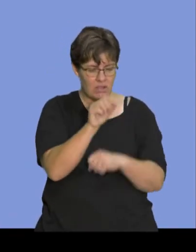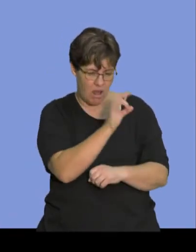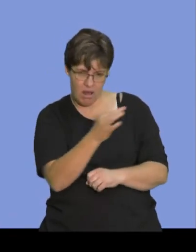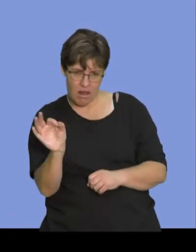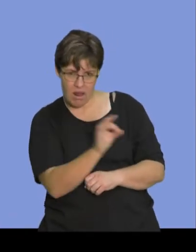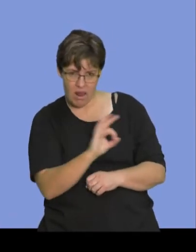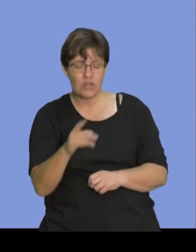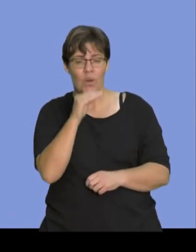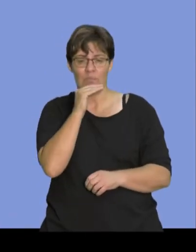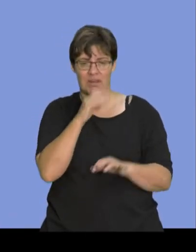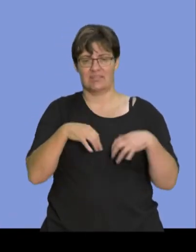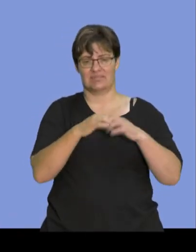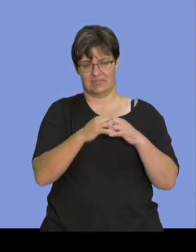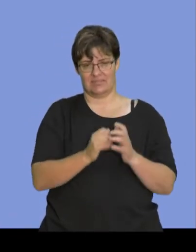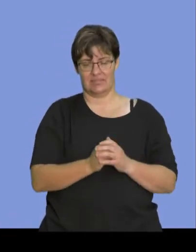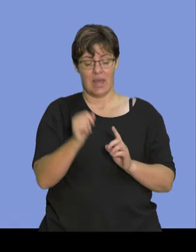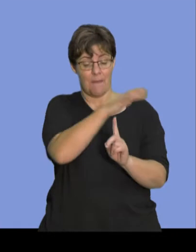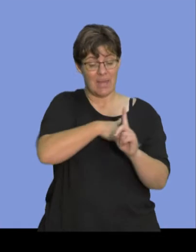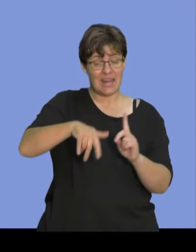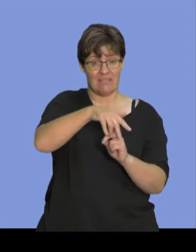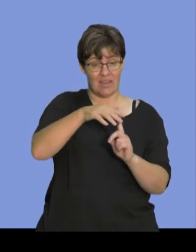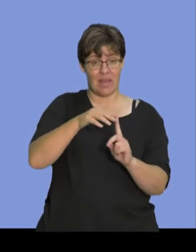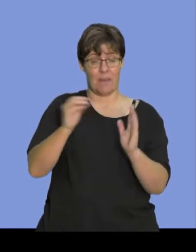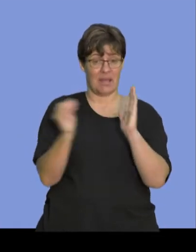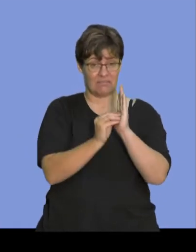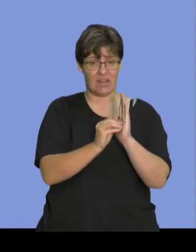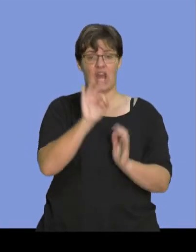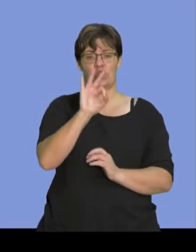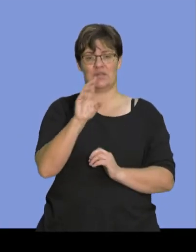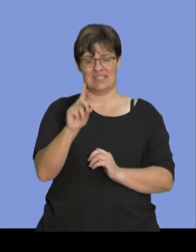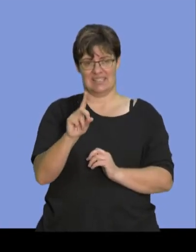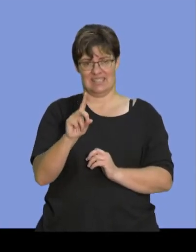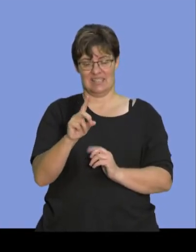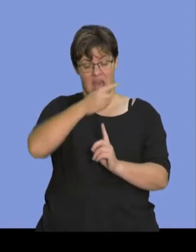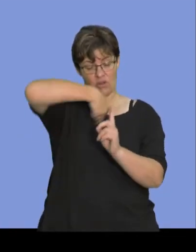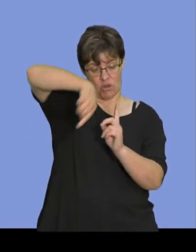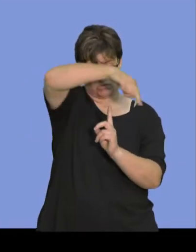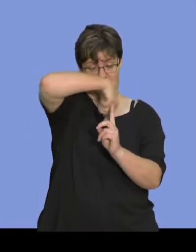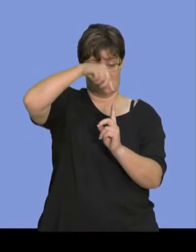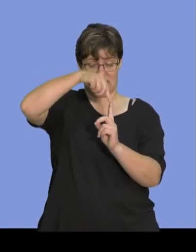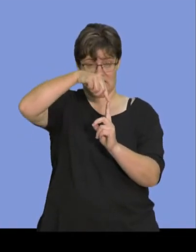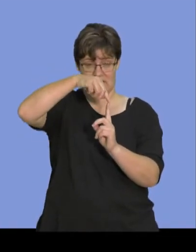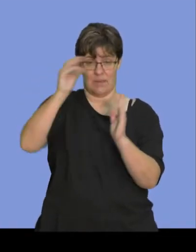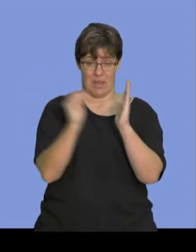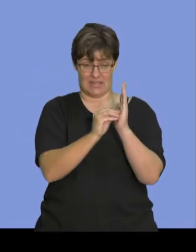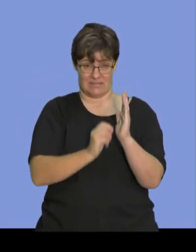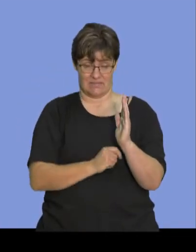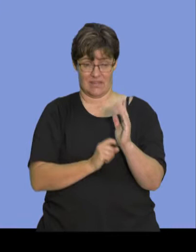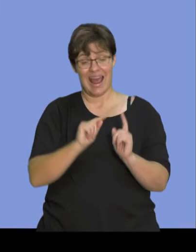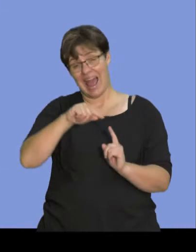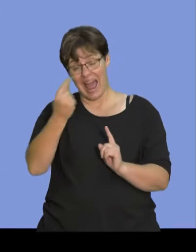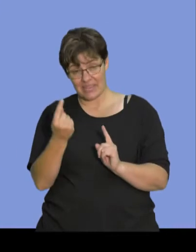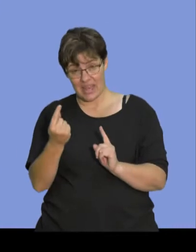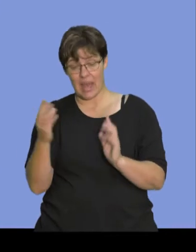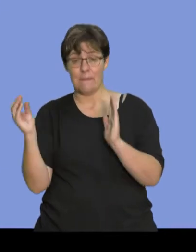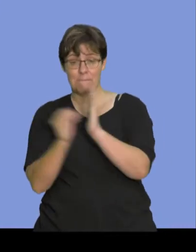So a magnetic field is a three-dimensional region in space. This is around a magnet in which another